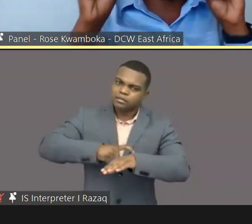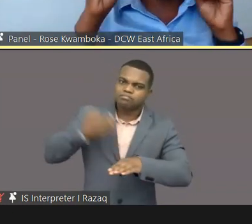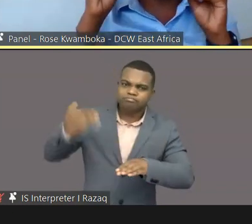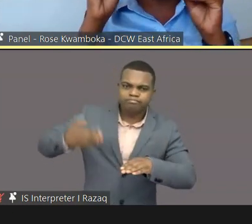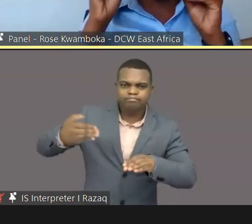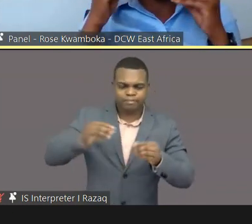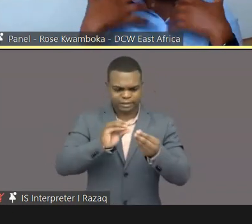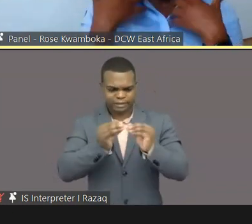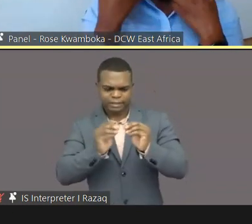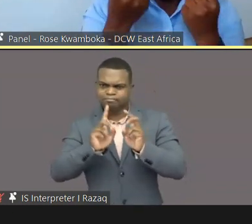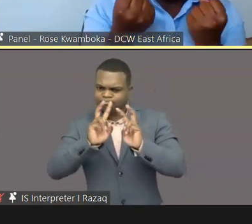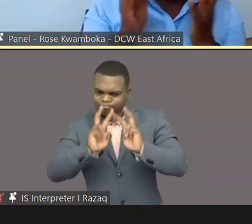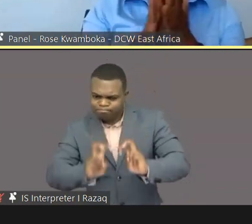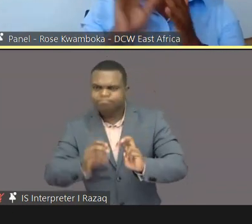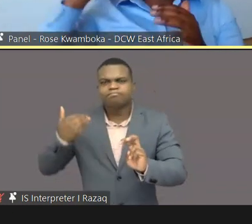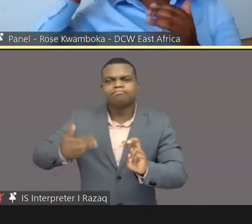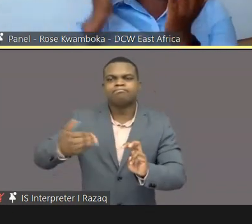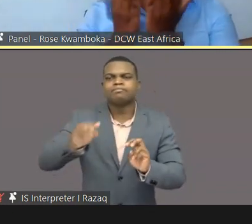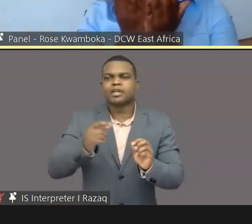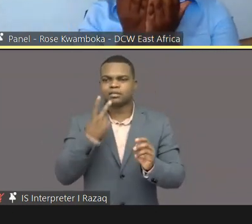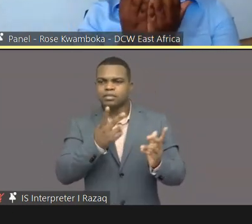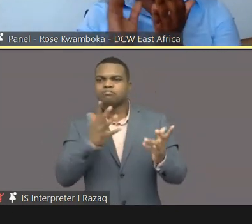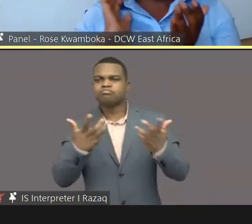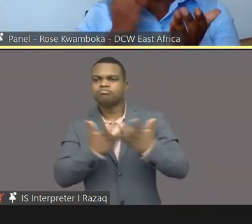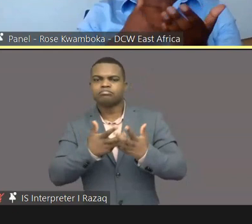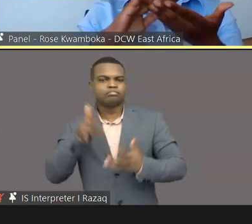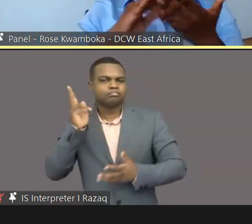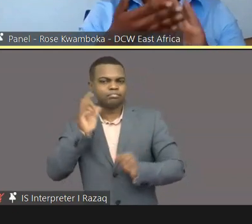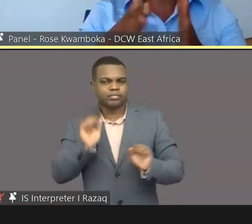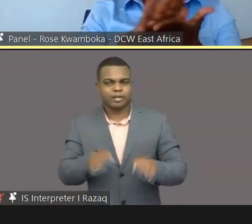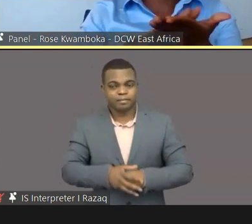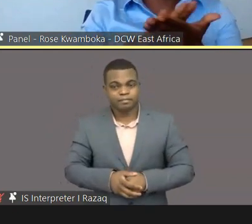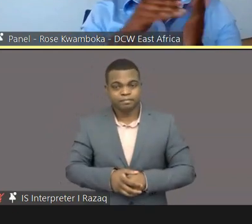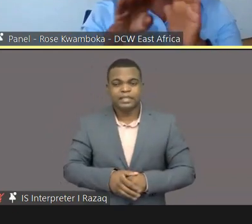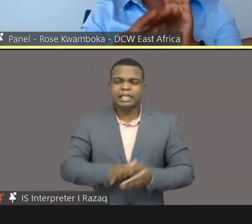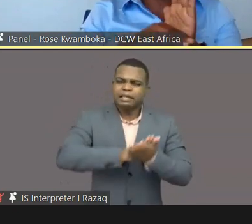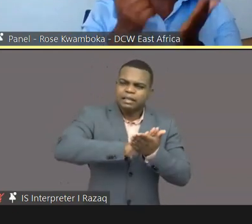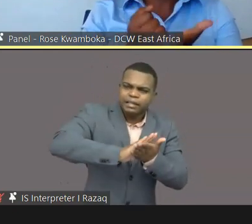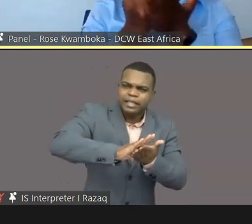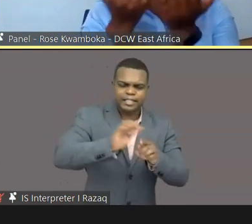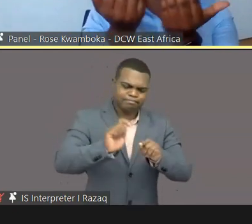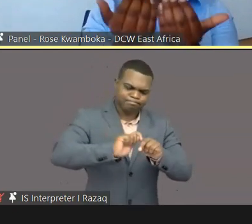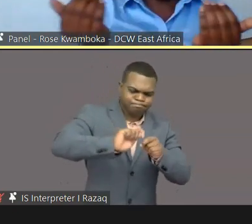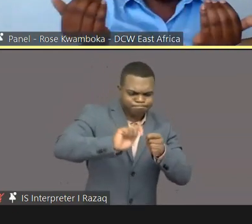In the absence of quality health and audiology services, our